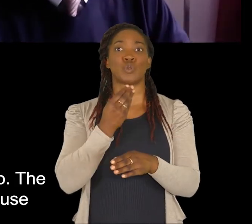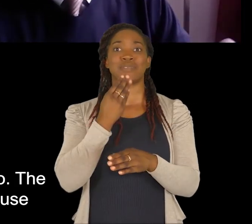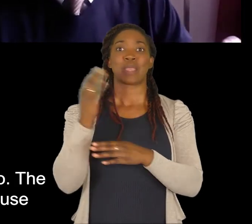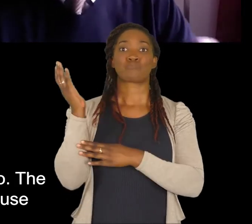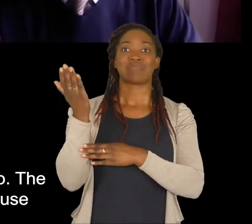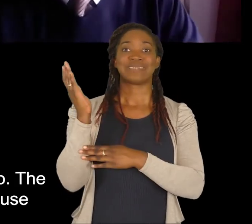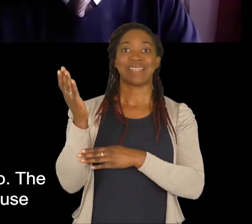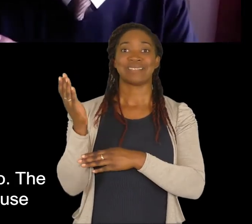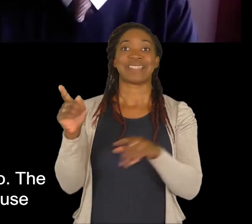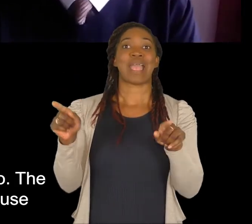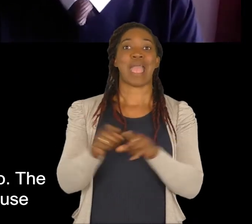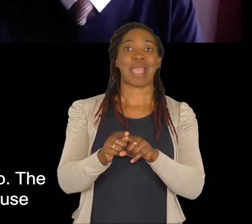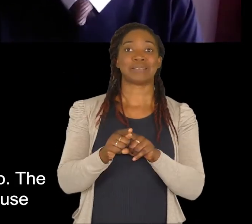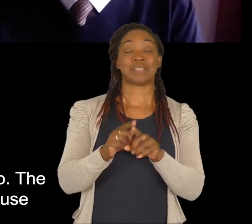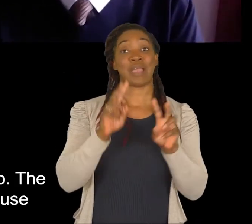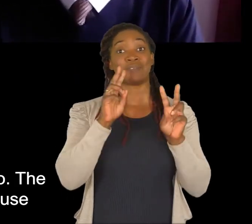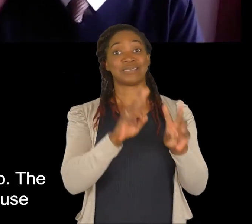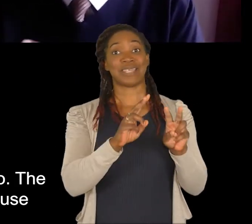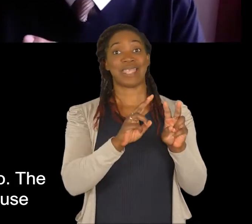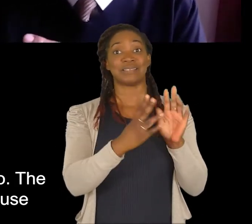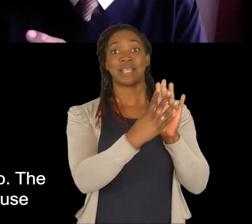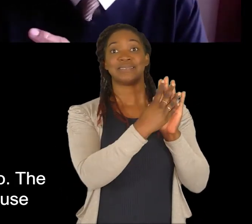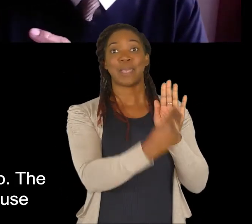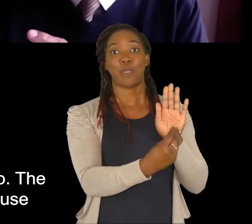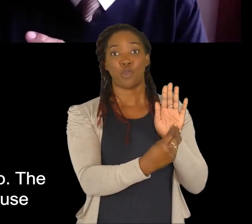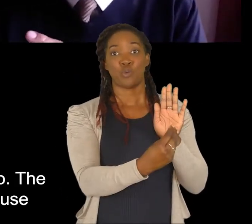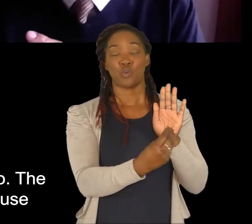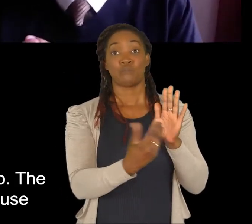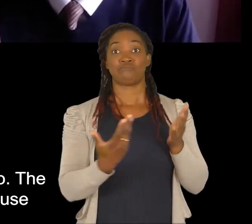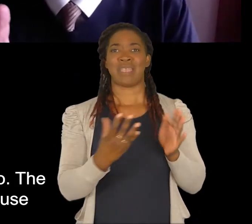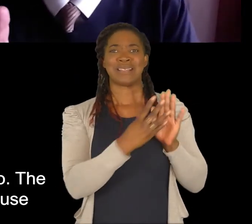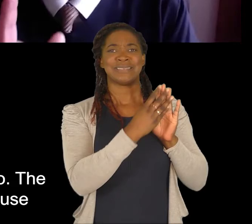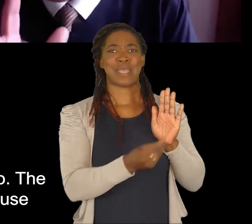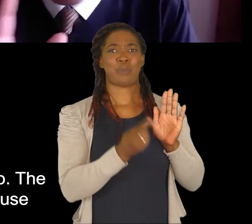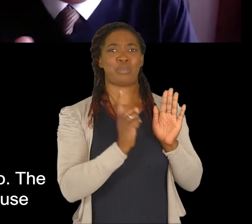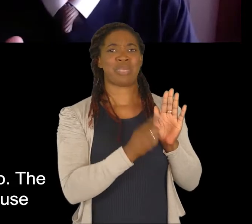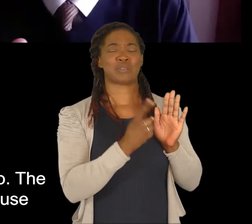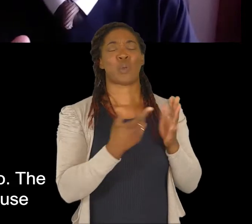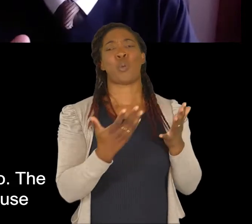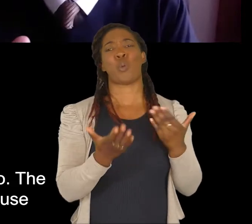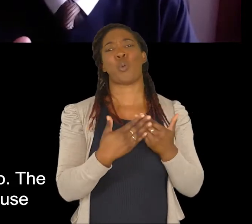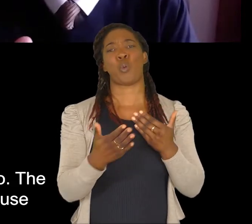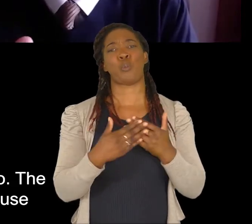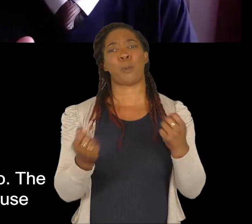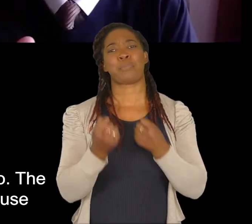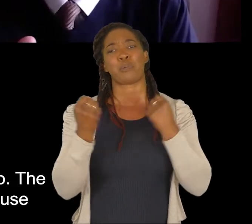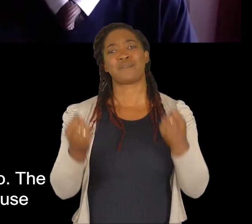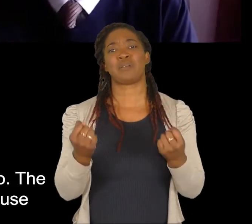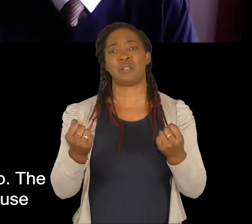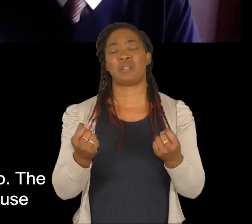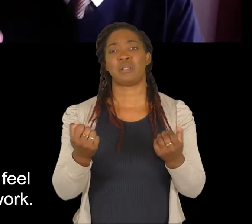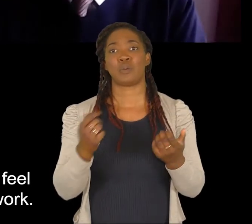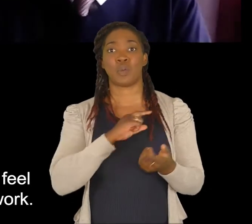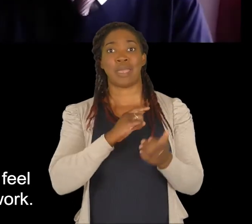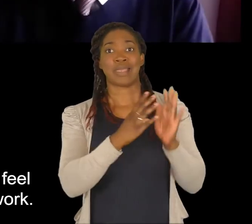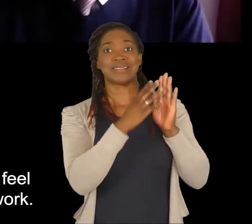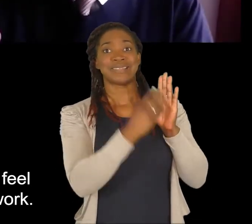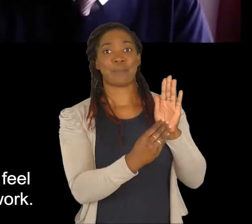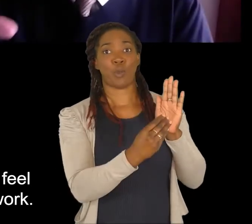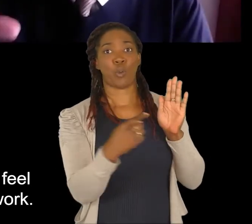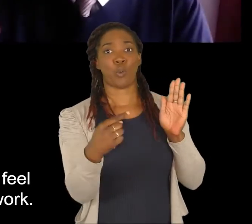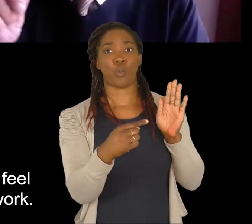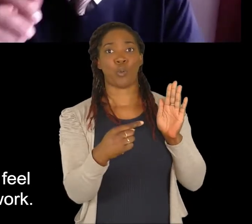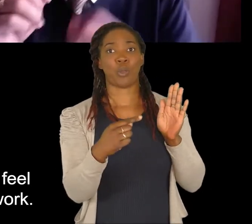presentation. And I've also heard him do a demo, or seen him do a demo. And the demo is infinitely more powerful, Rosa, because the